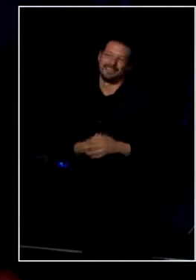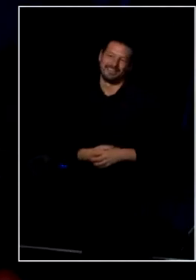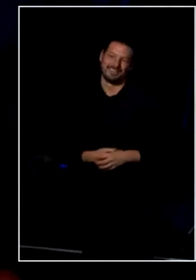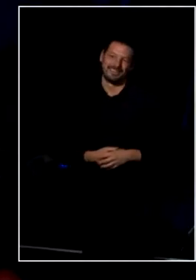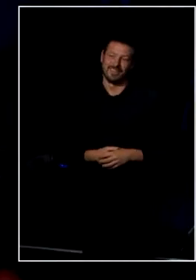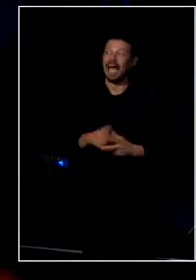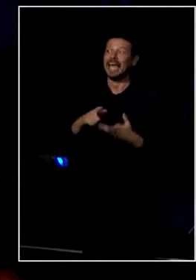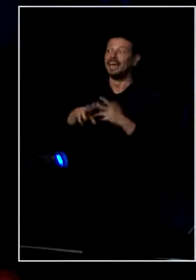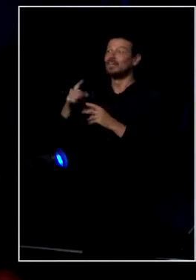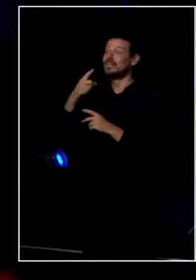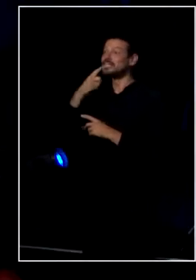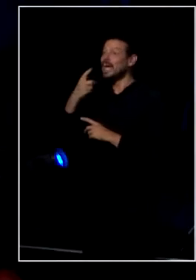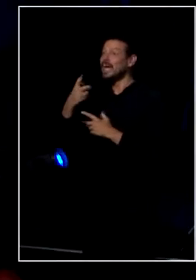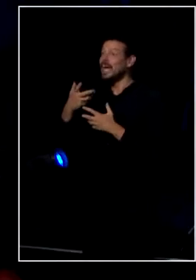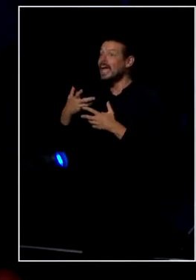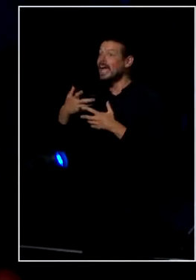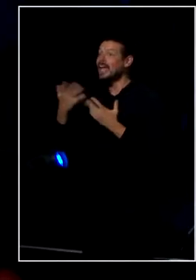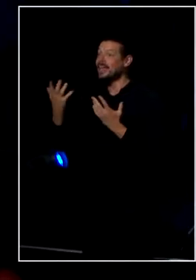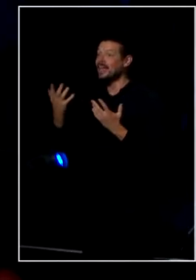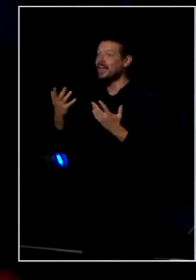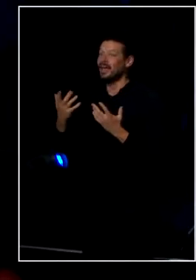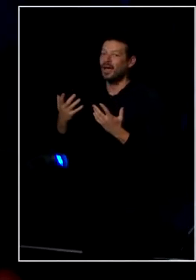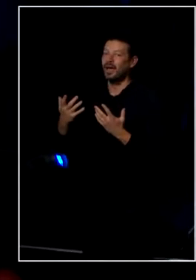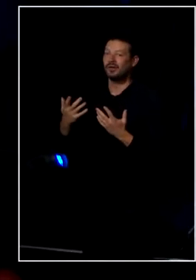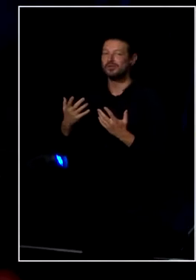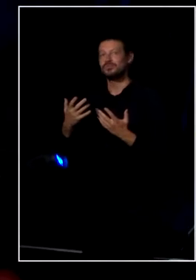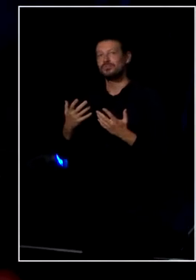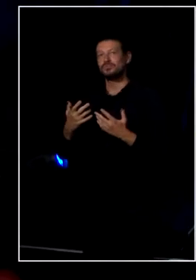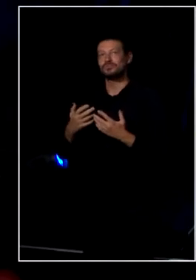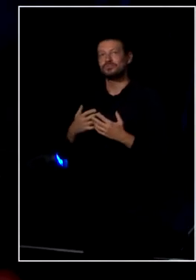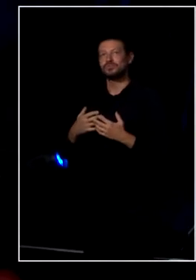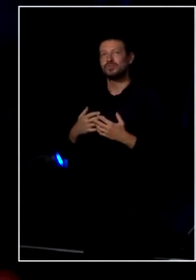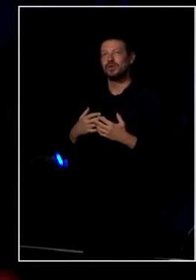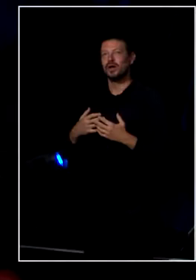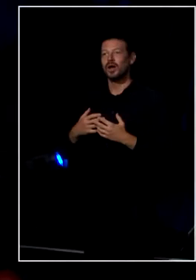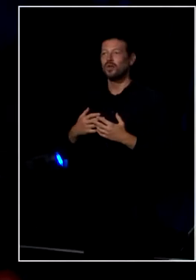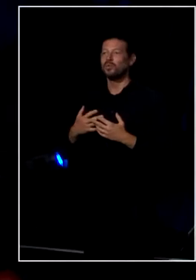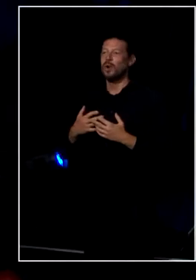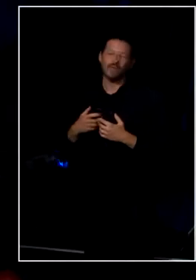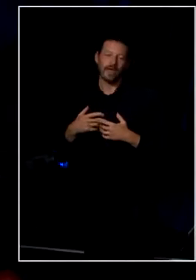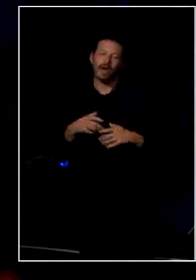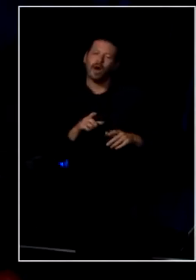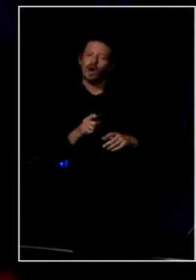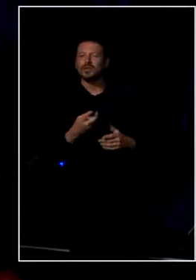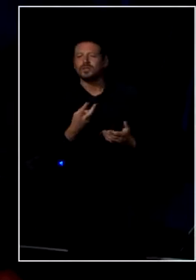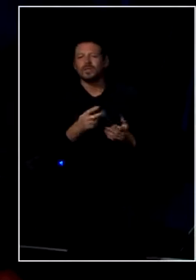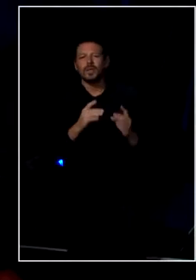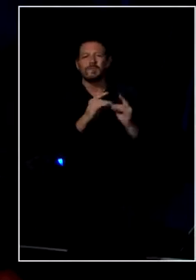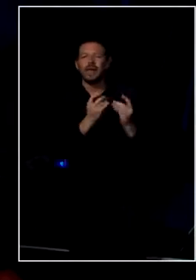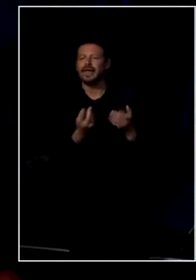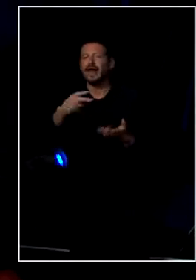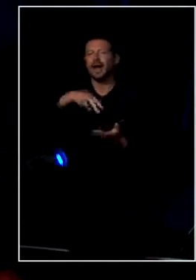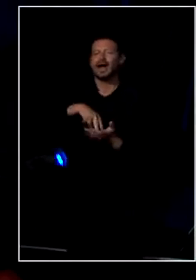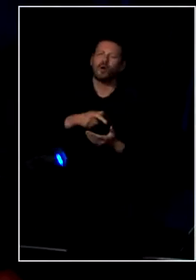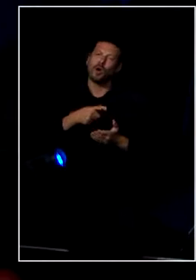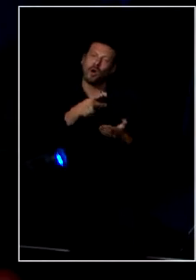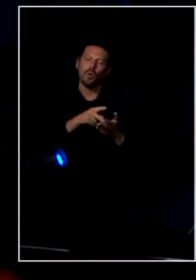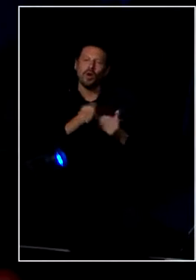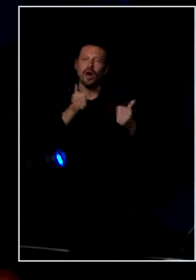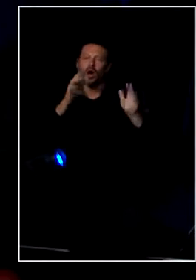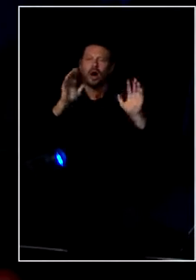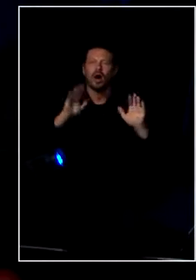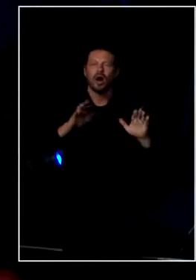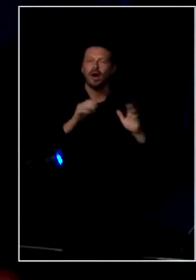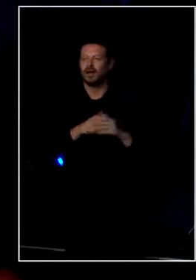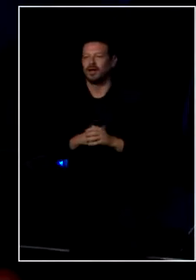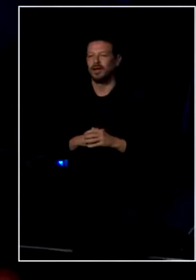do, it's that feeling of, oh, you know, at least she's out of bed, she's walking, we can't say, I don't know, I'm now rambling. But just the idea of someone